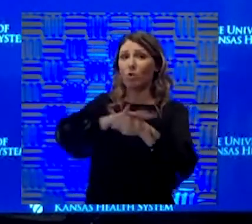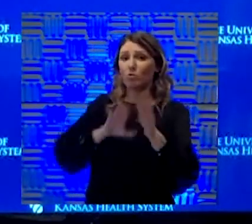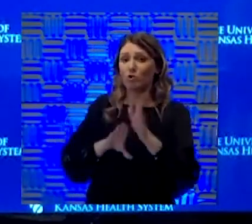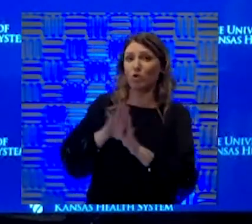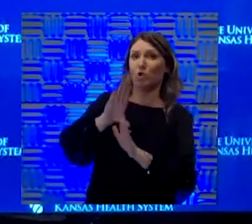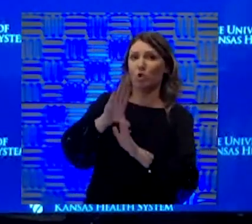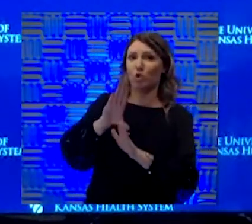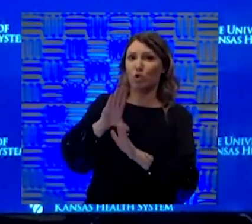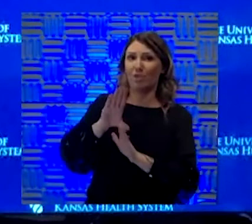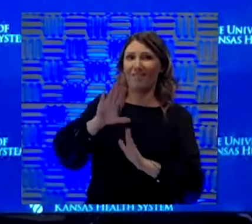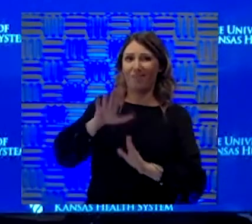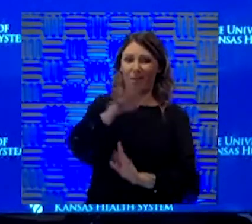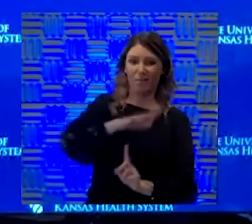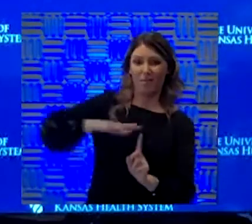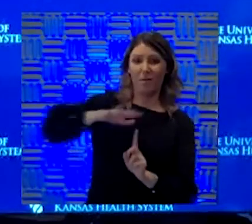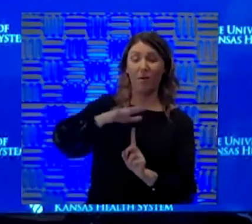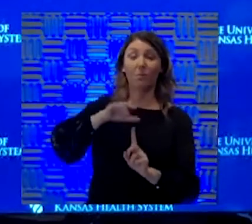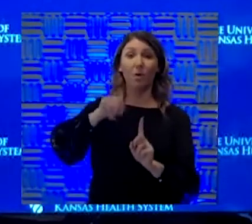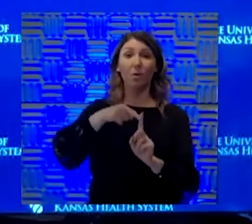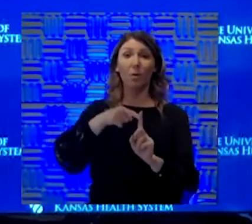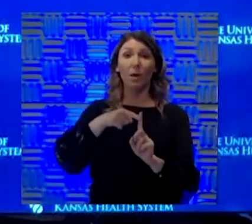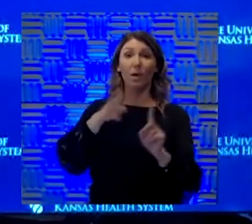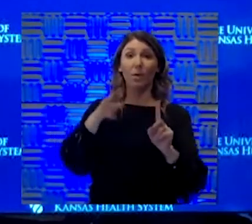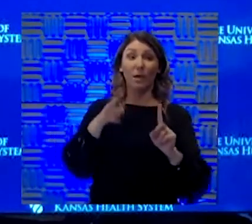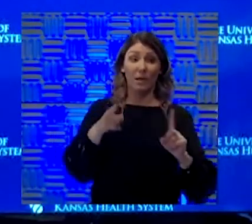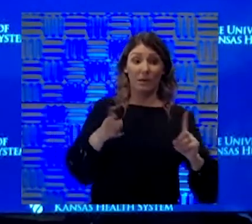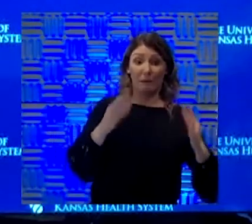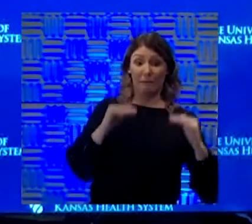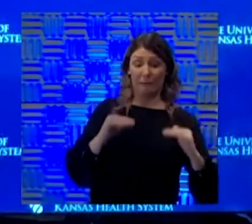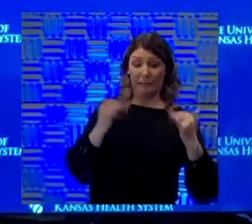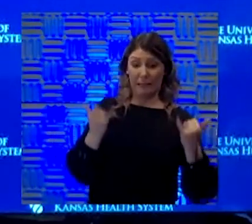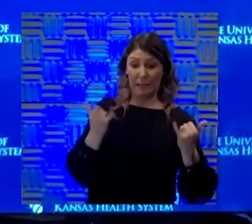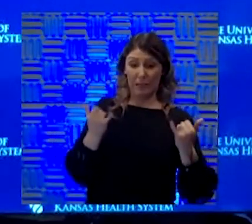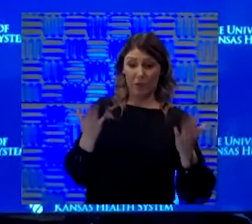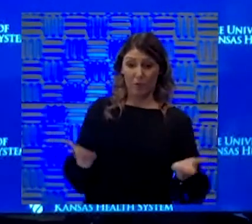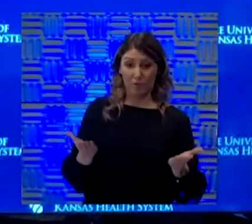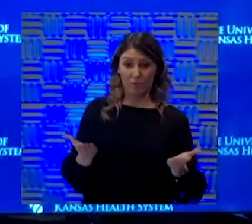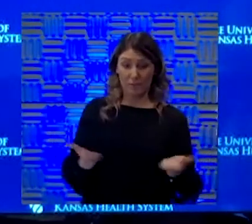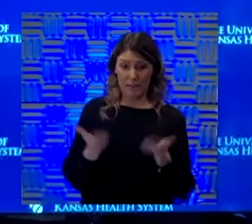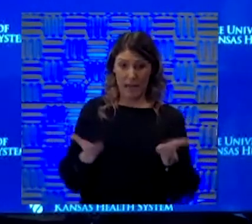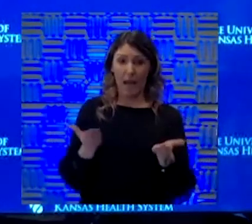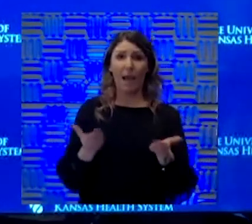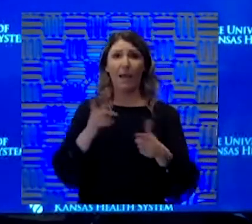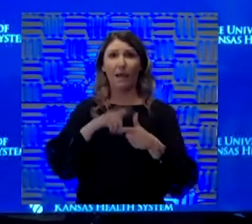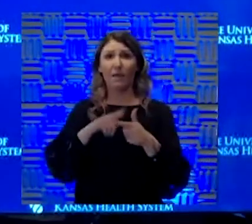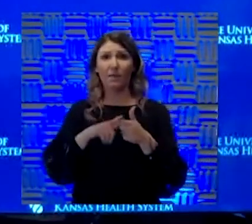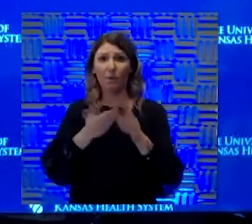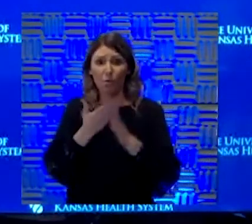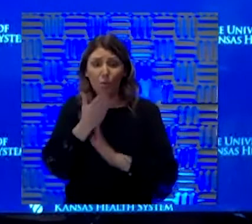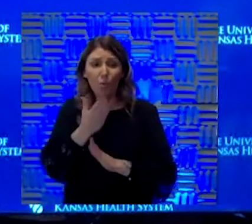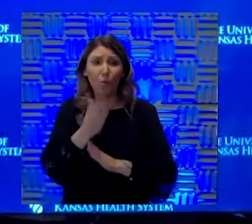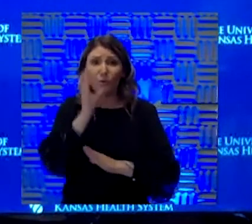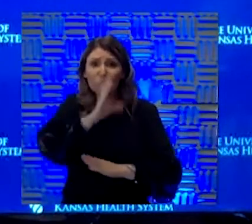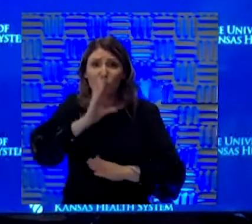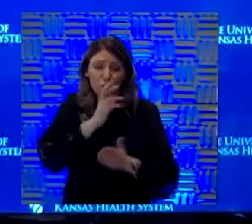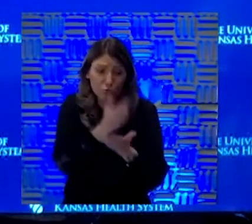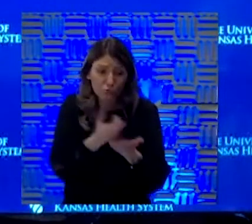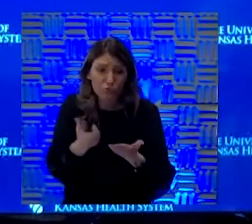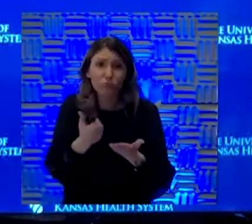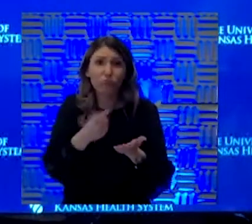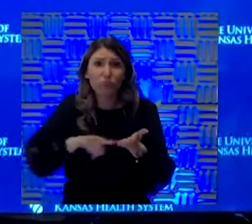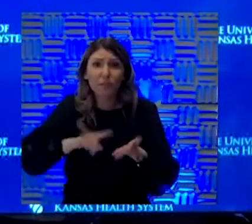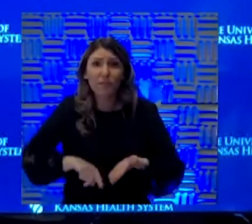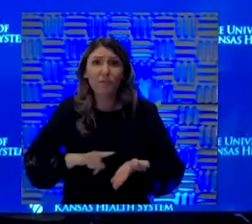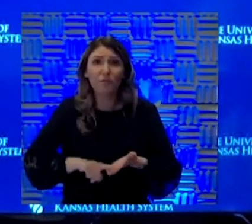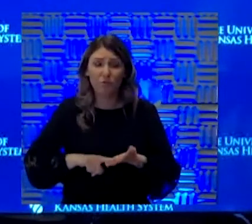environment. And once we move from where we are today to a post-COVID surge, there's still COVID out there. Until a